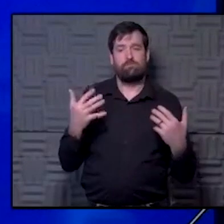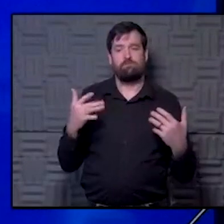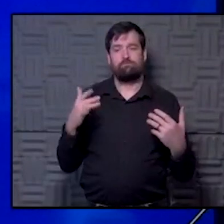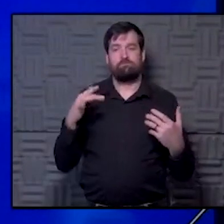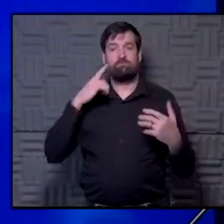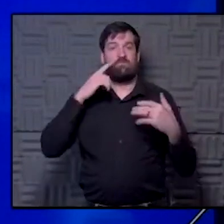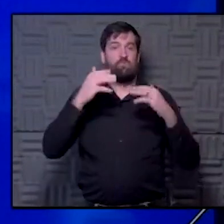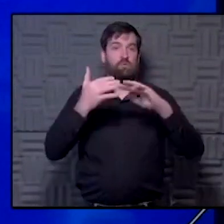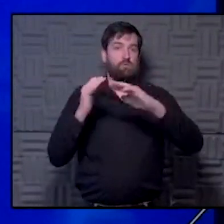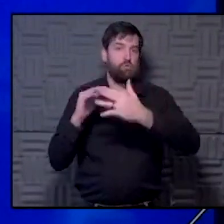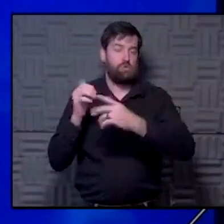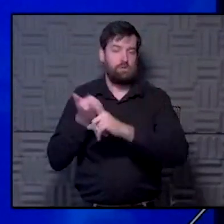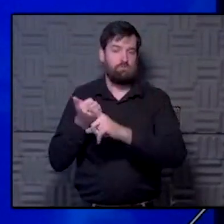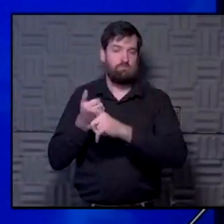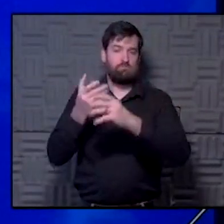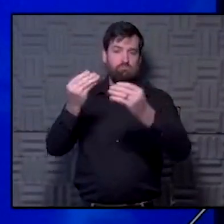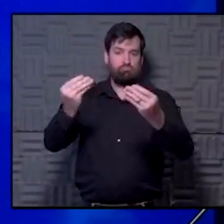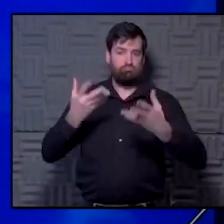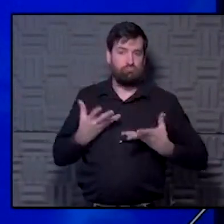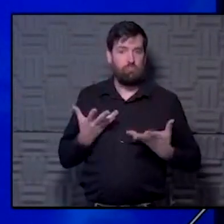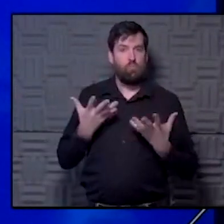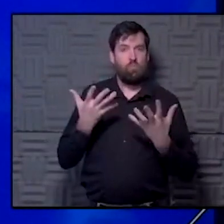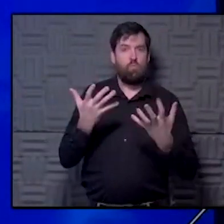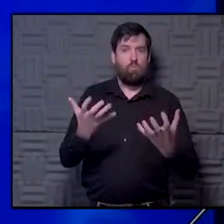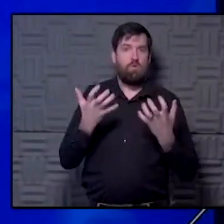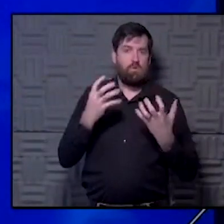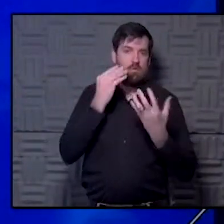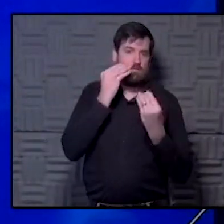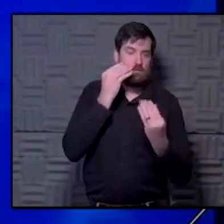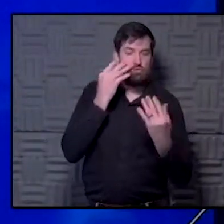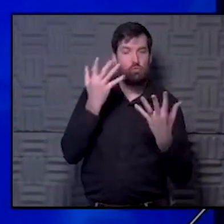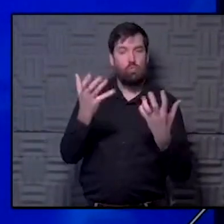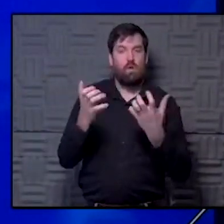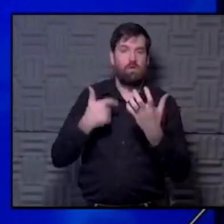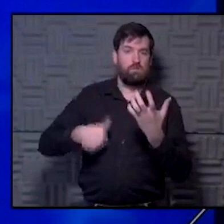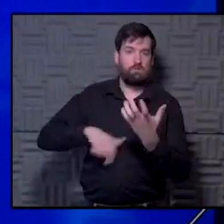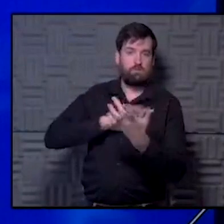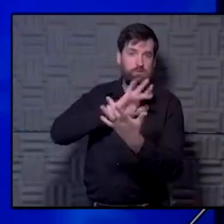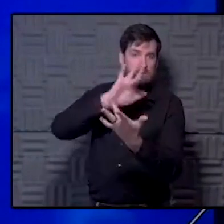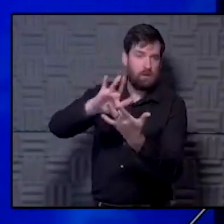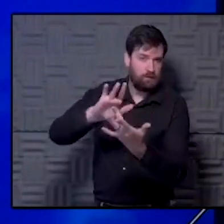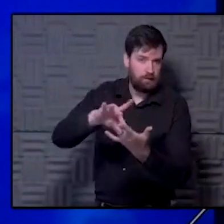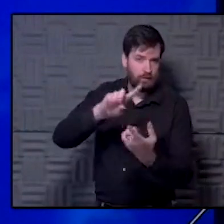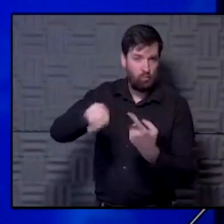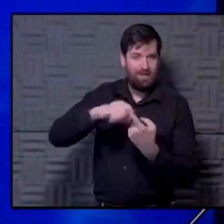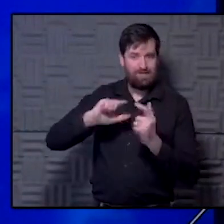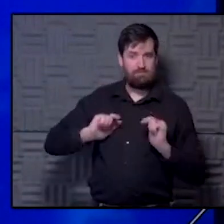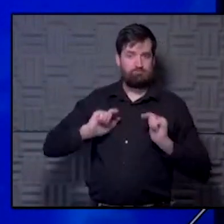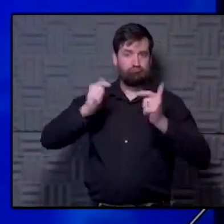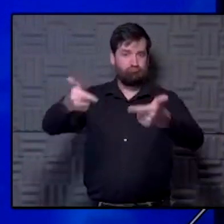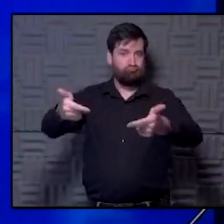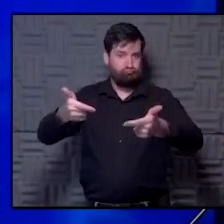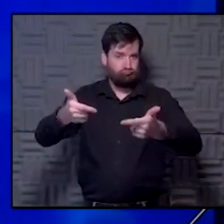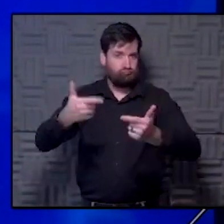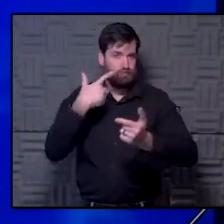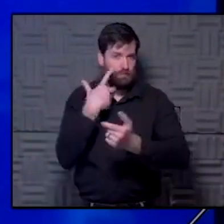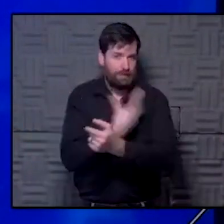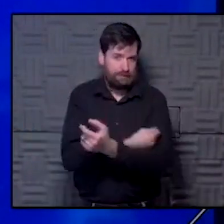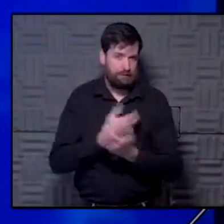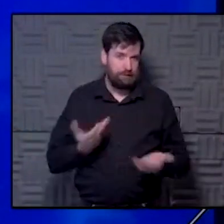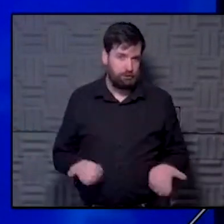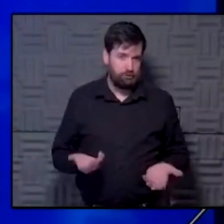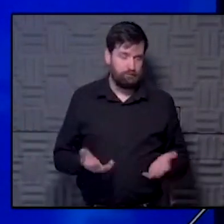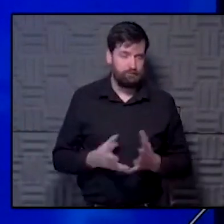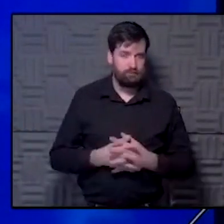the community to signal to us that they'd like information or like to be contacted when it's their turn to receive vaccine here. And we'll